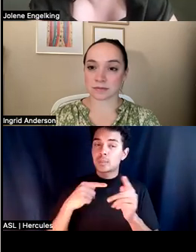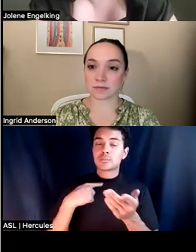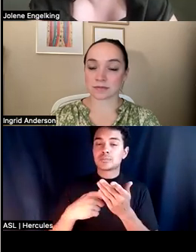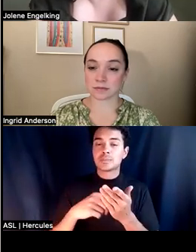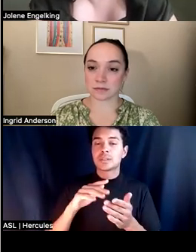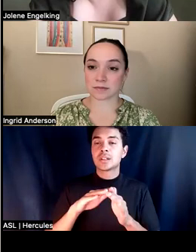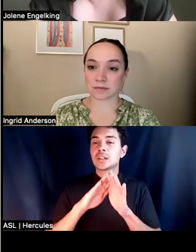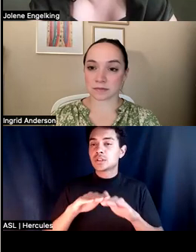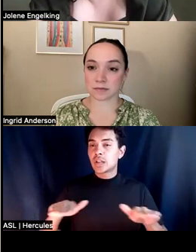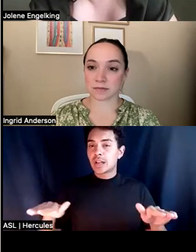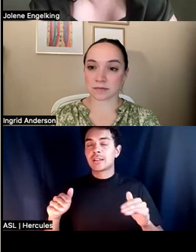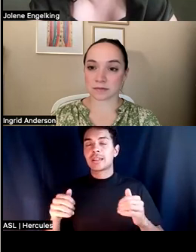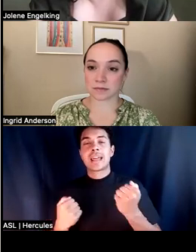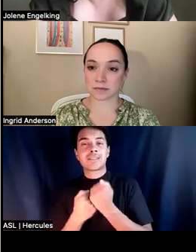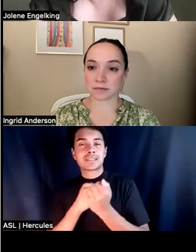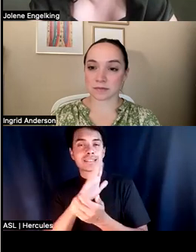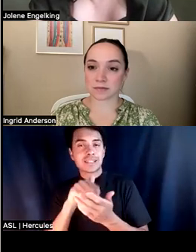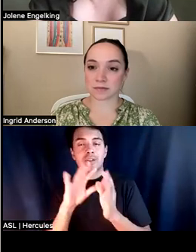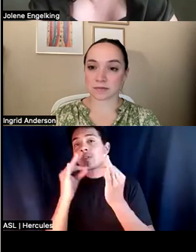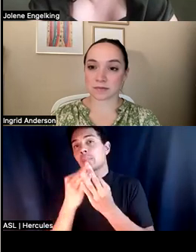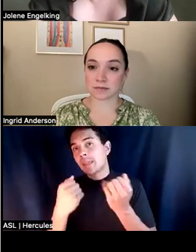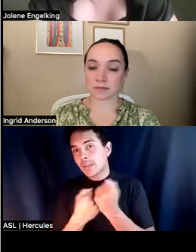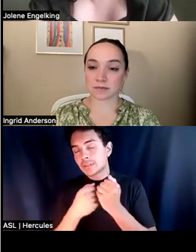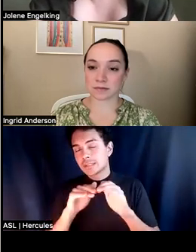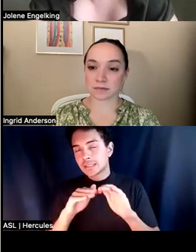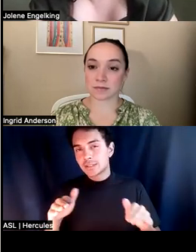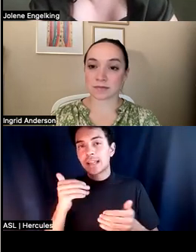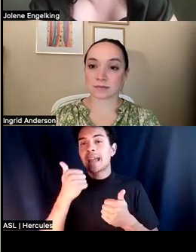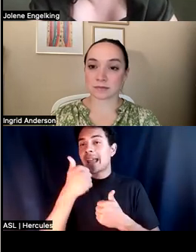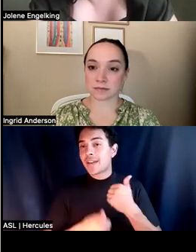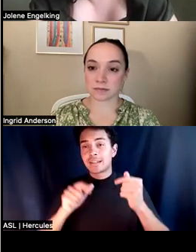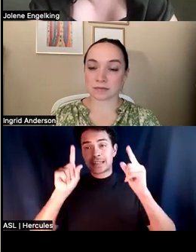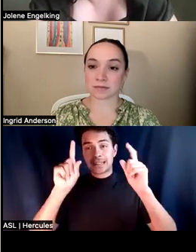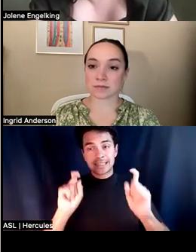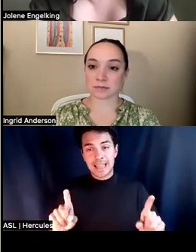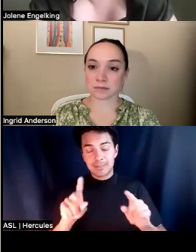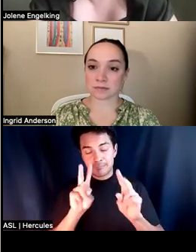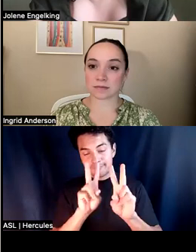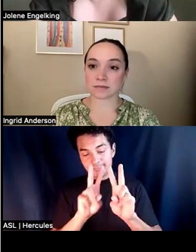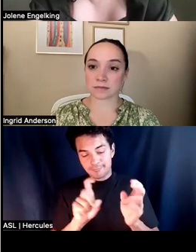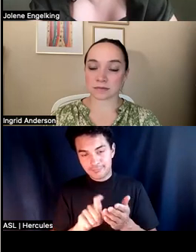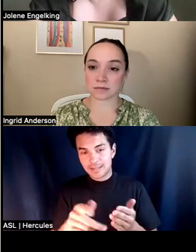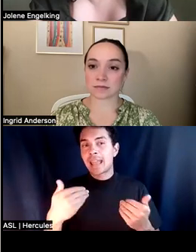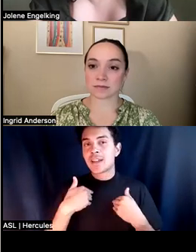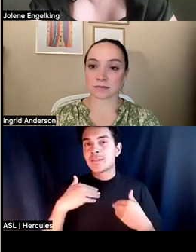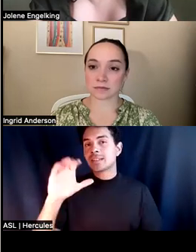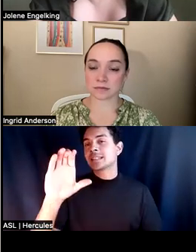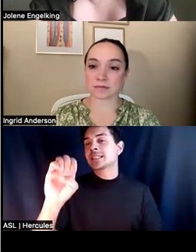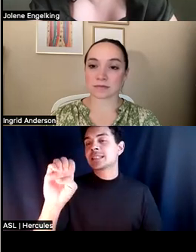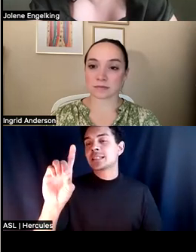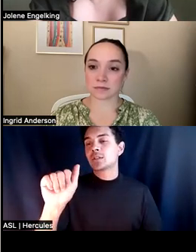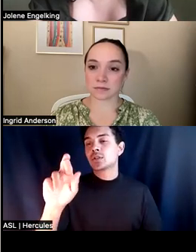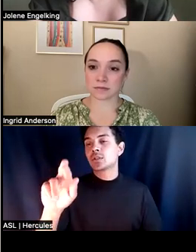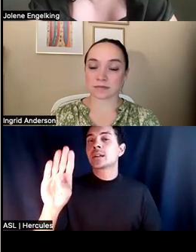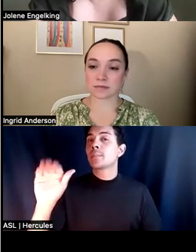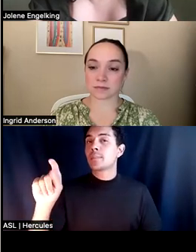centers, their family advocacy centers, and how some of them, after every single exam, they offer, a cedar bath, which for our communities